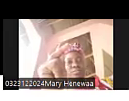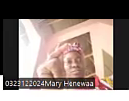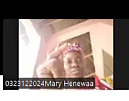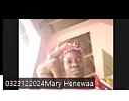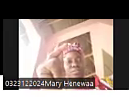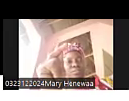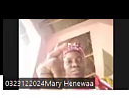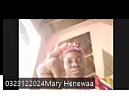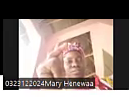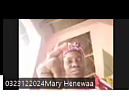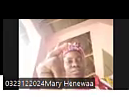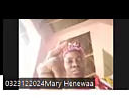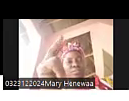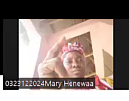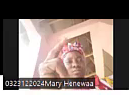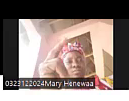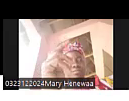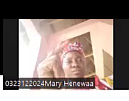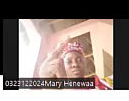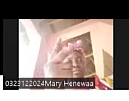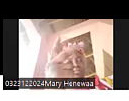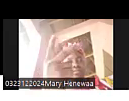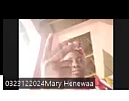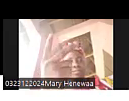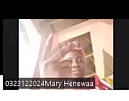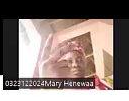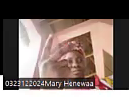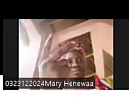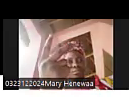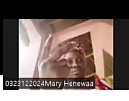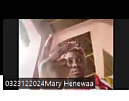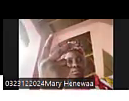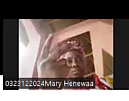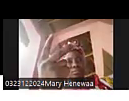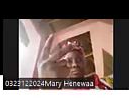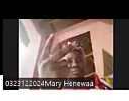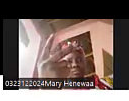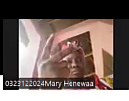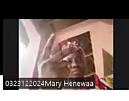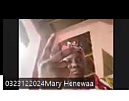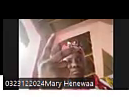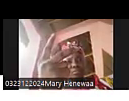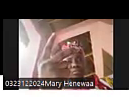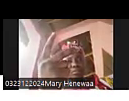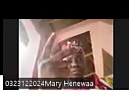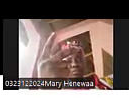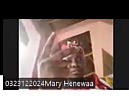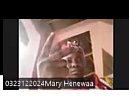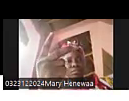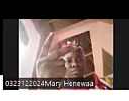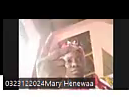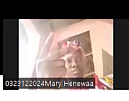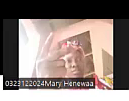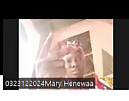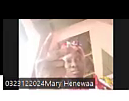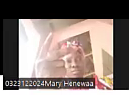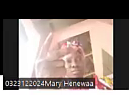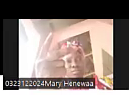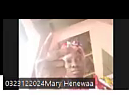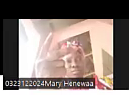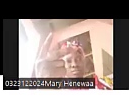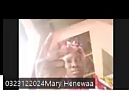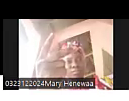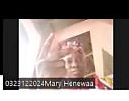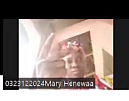L. Good. Good. The L, it looks like the J. So,